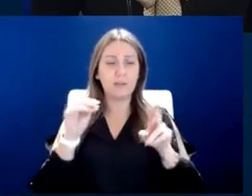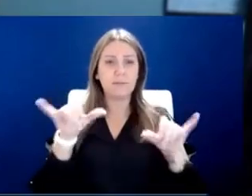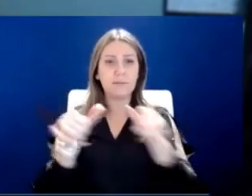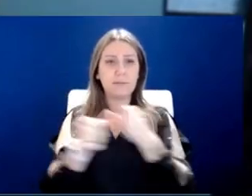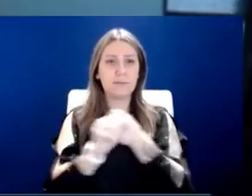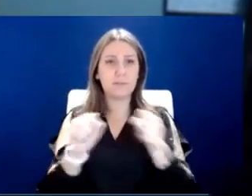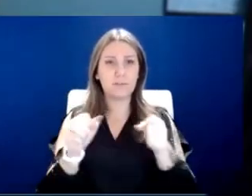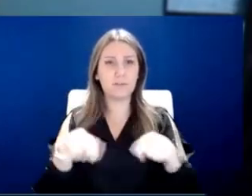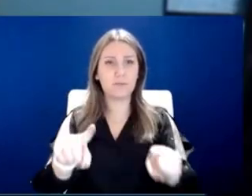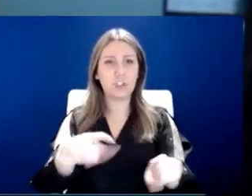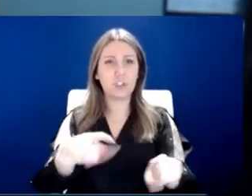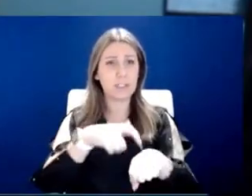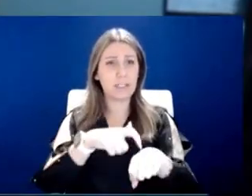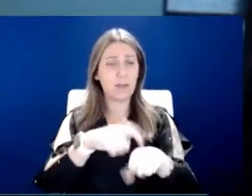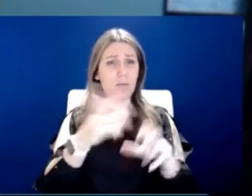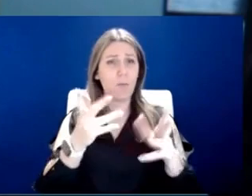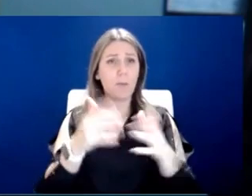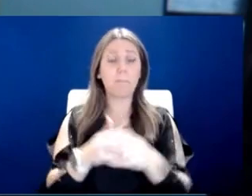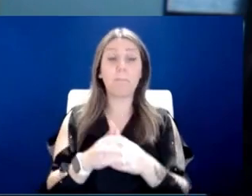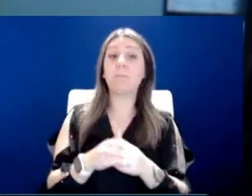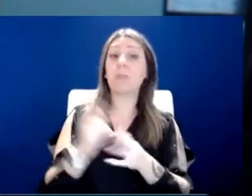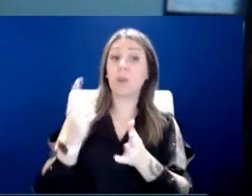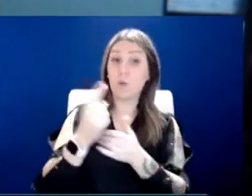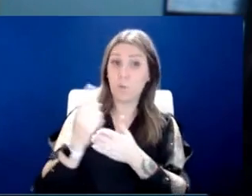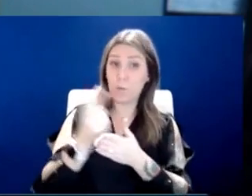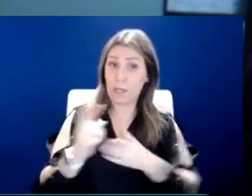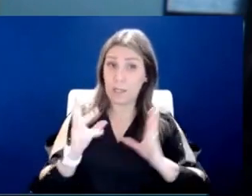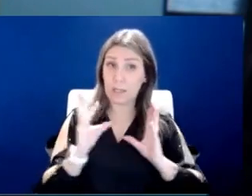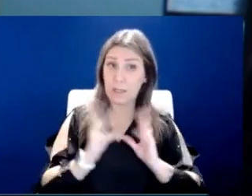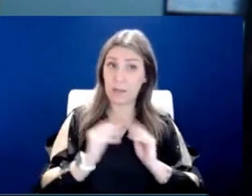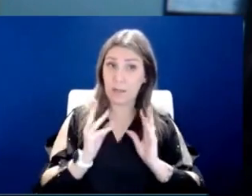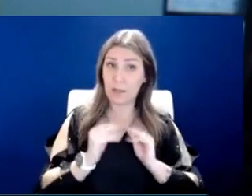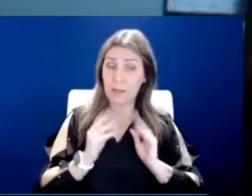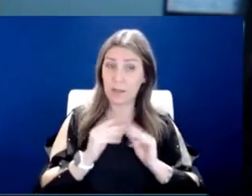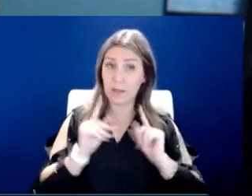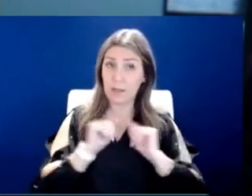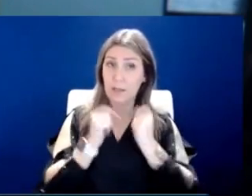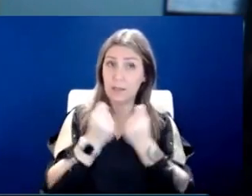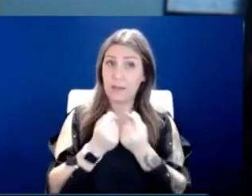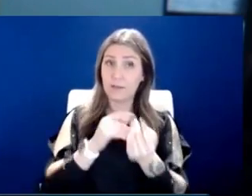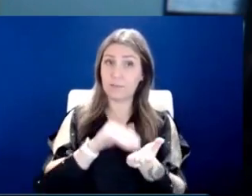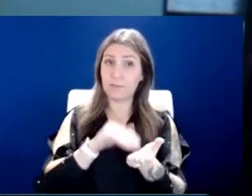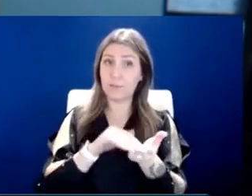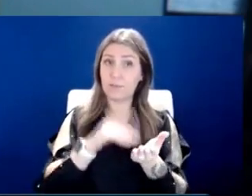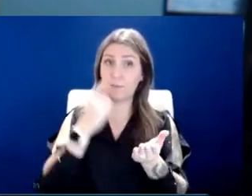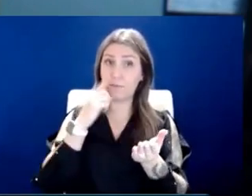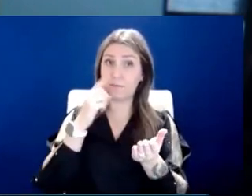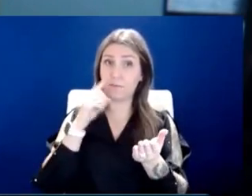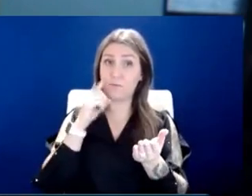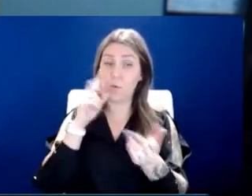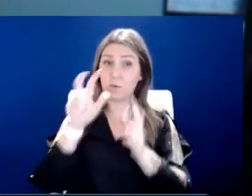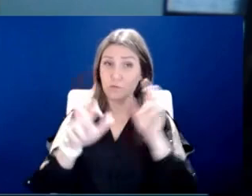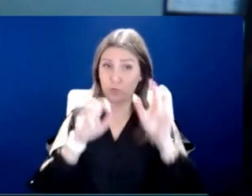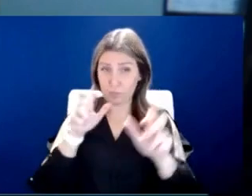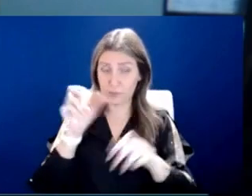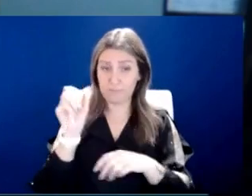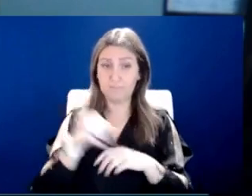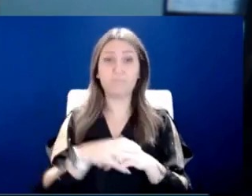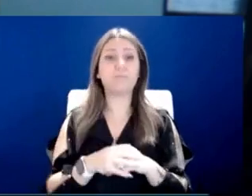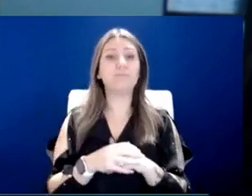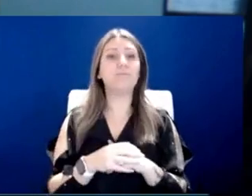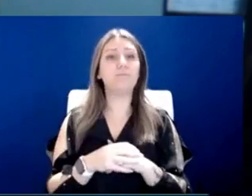we have a weekly meeting with team physicians for the Big 12, and it's